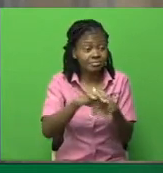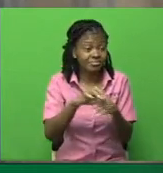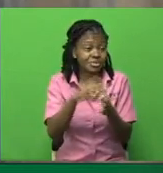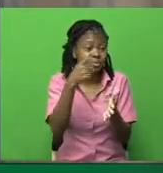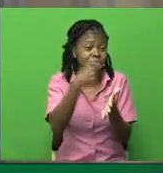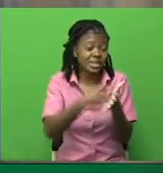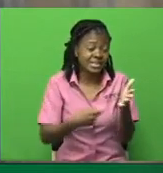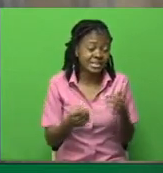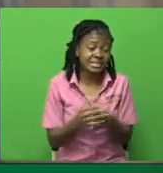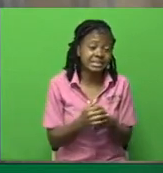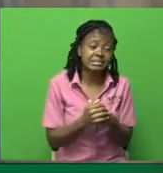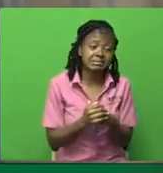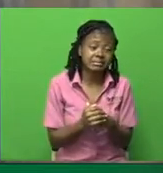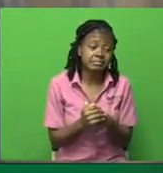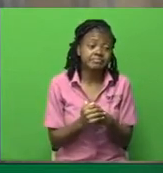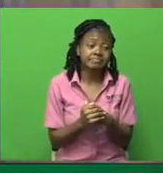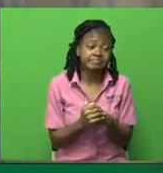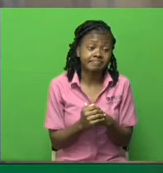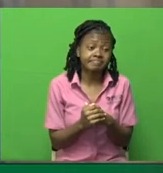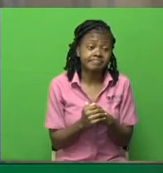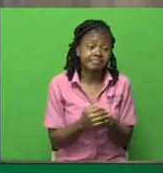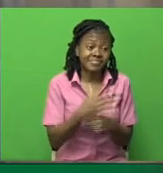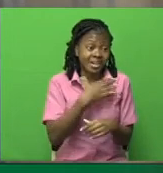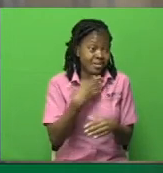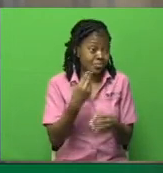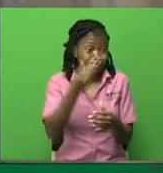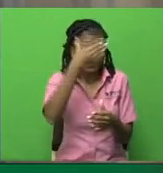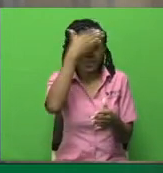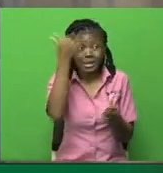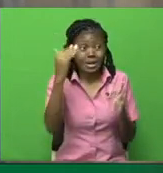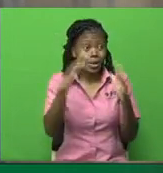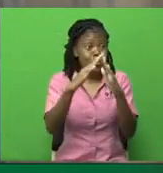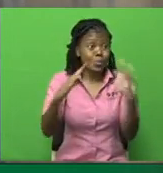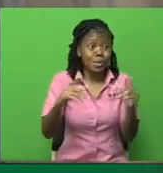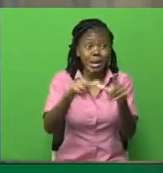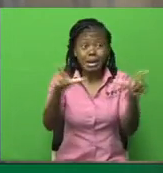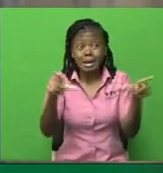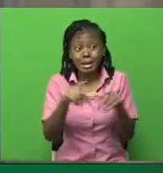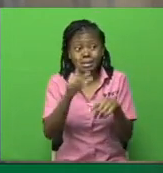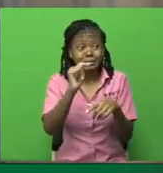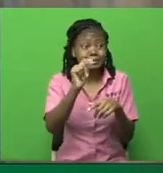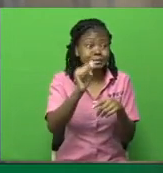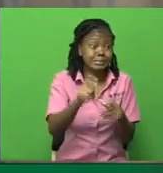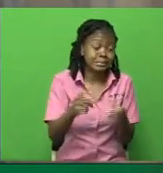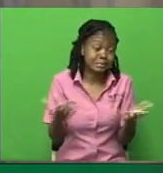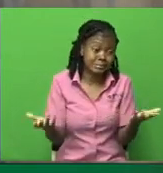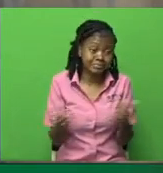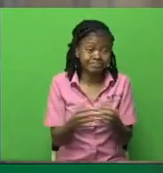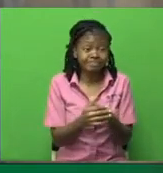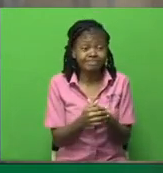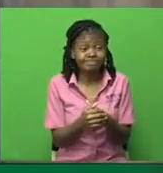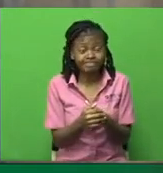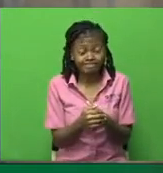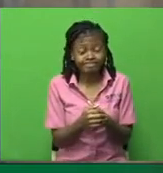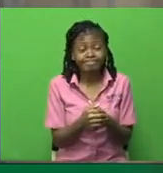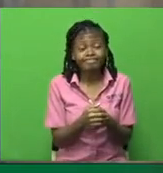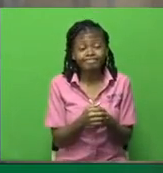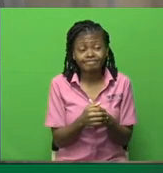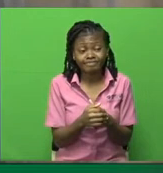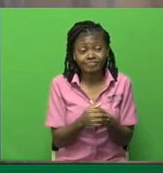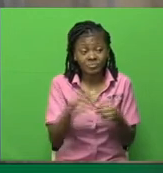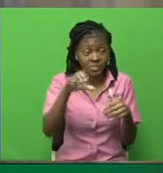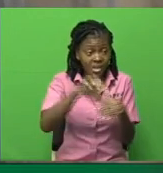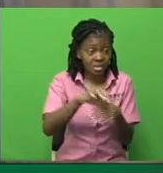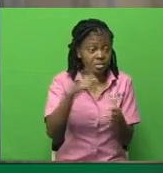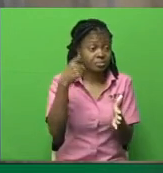this doesn't take into account other things like property taxes and so on the fuel price increase also